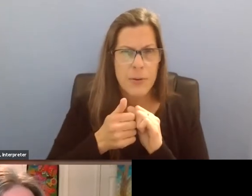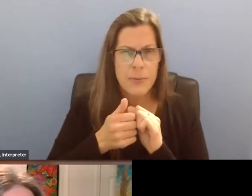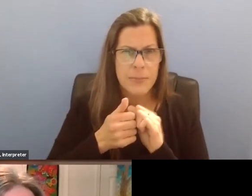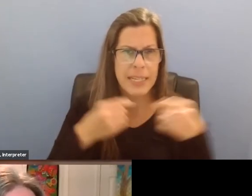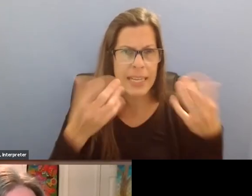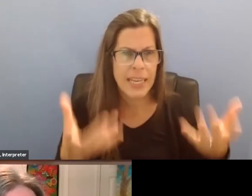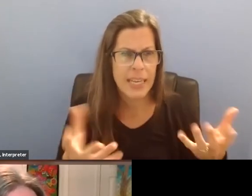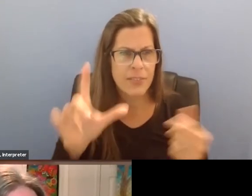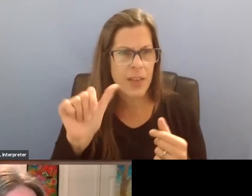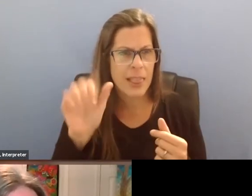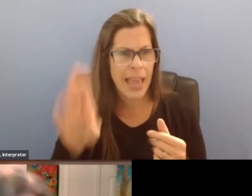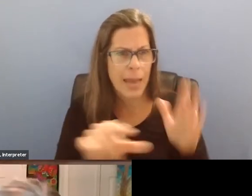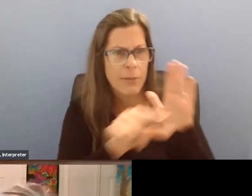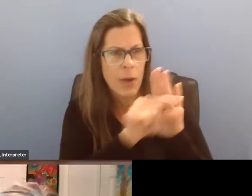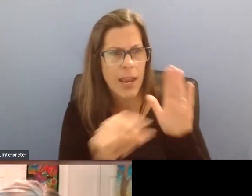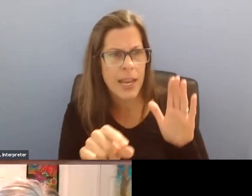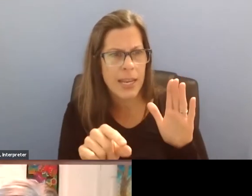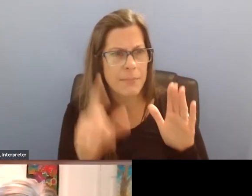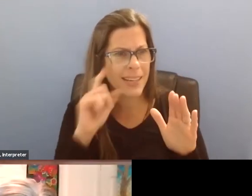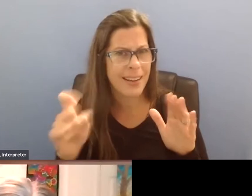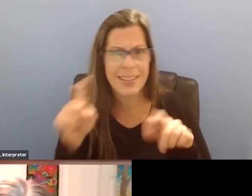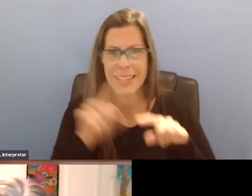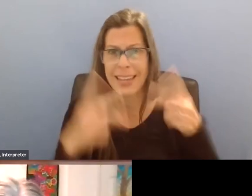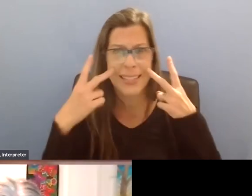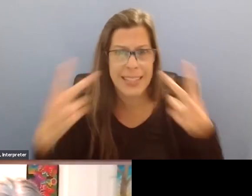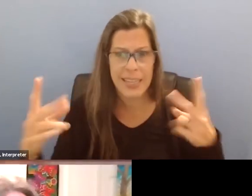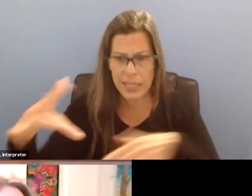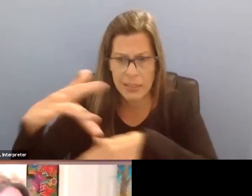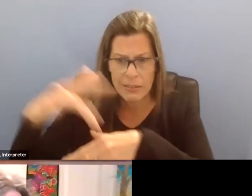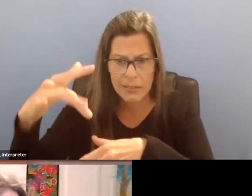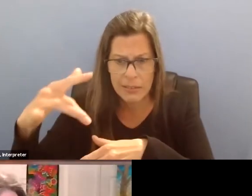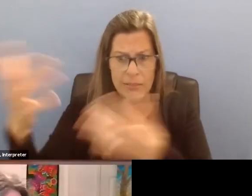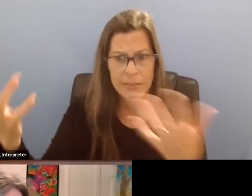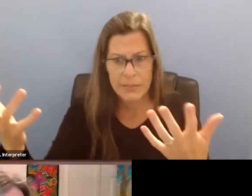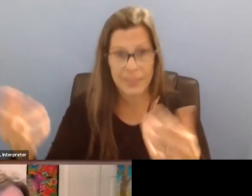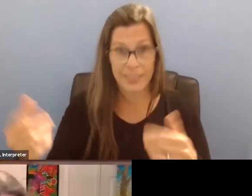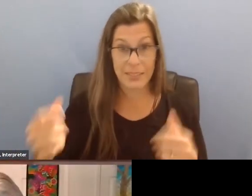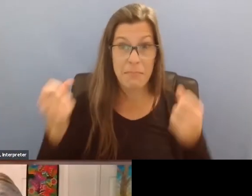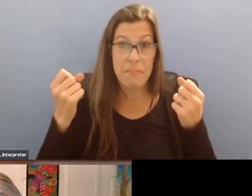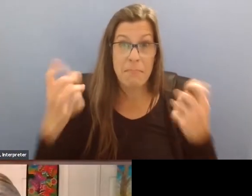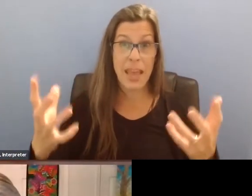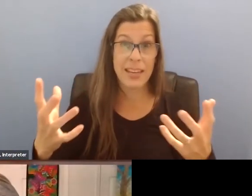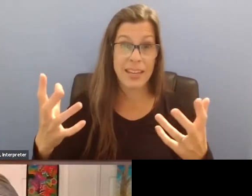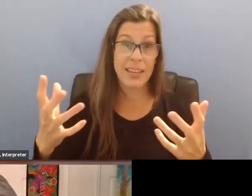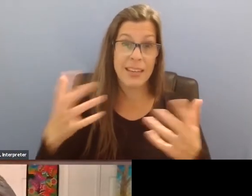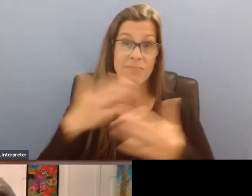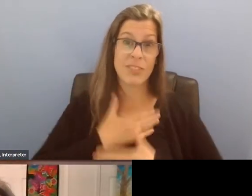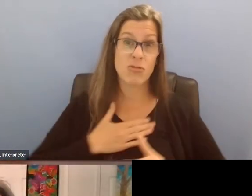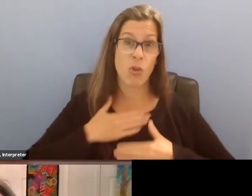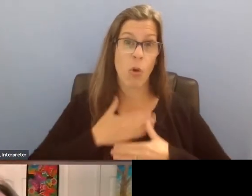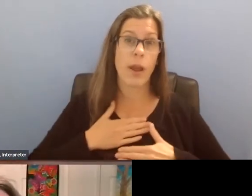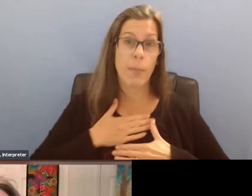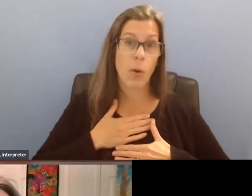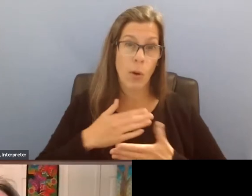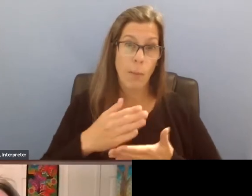you this this wonderful gift. So there are there are many joys of birding. What is it about birding that